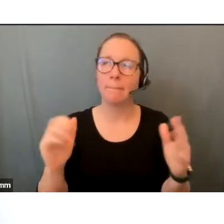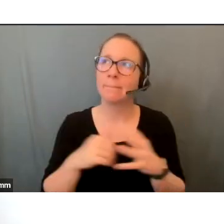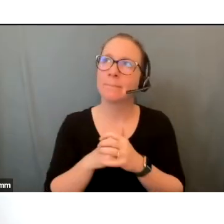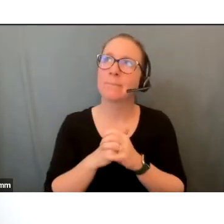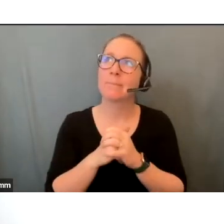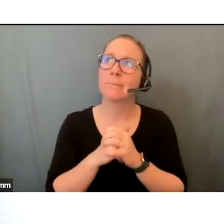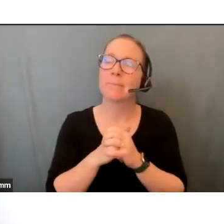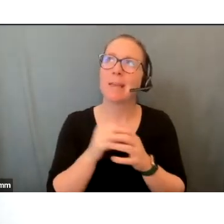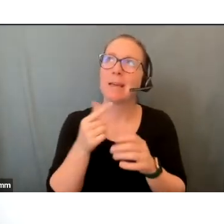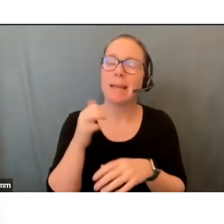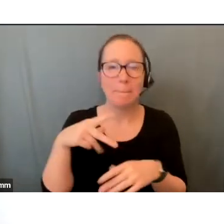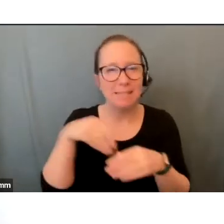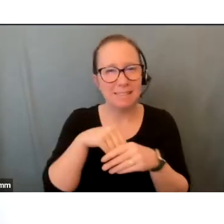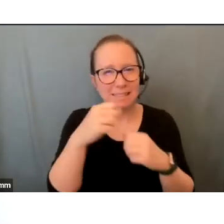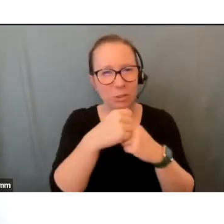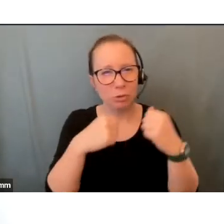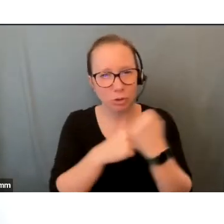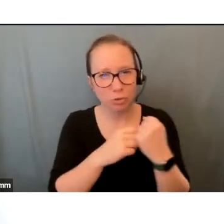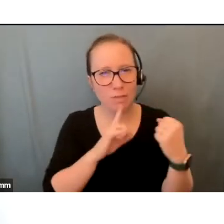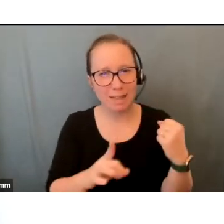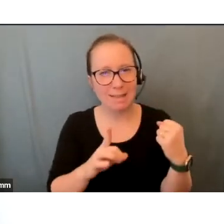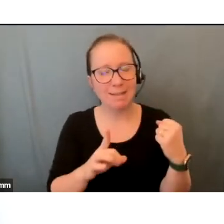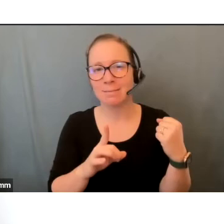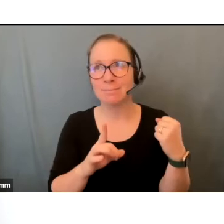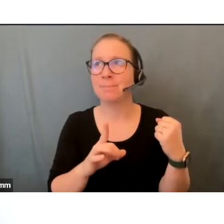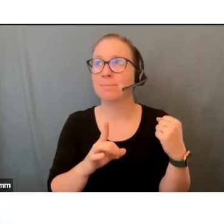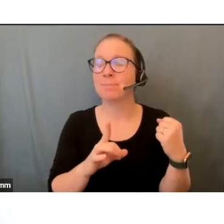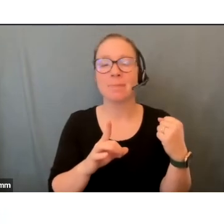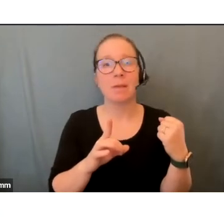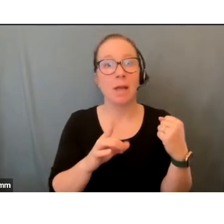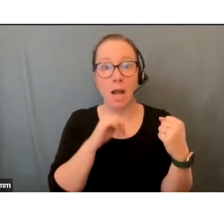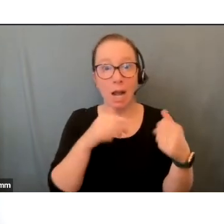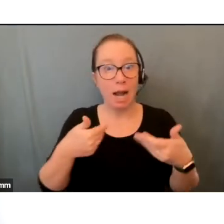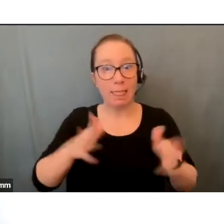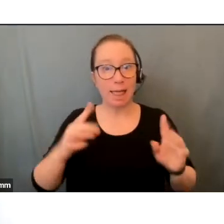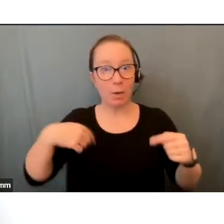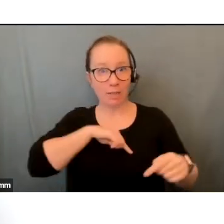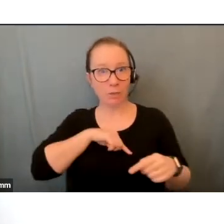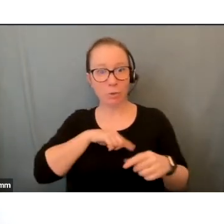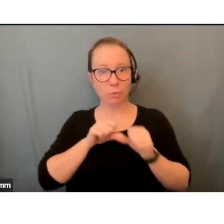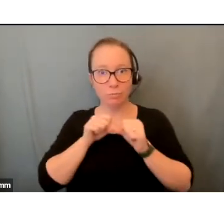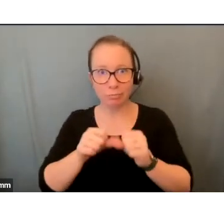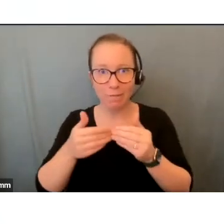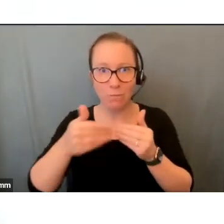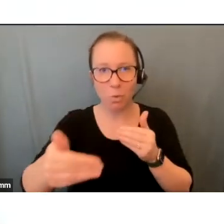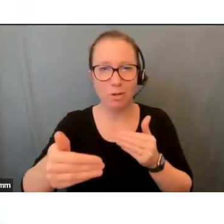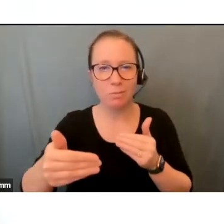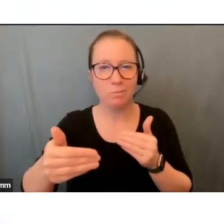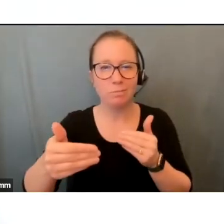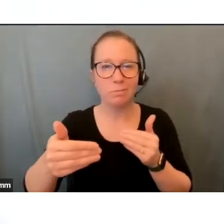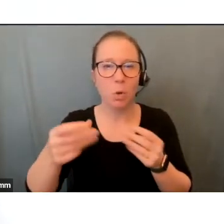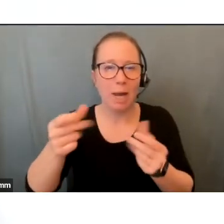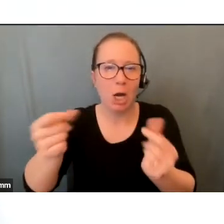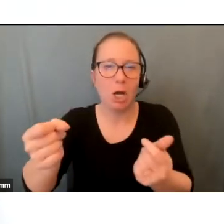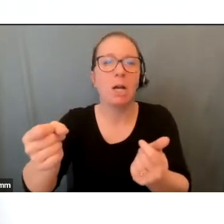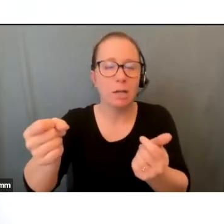the structure that isn't allowing us to move forward as quickly as we'd like to. And so we've had